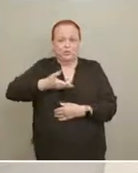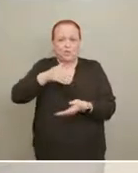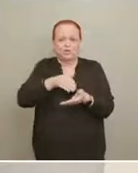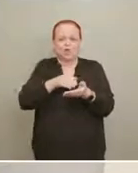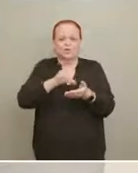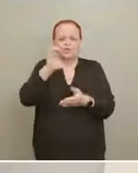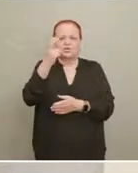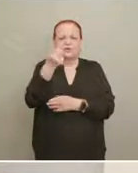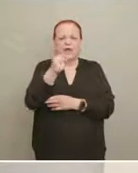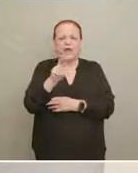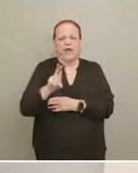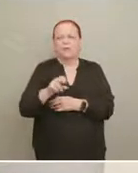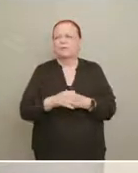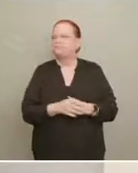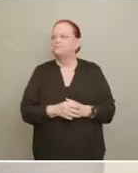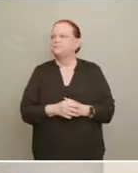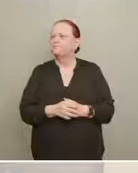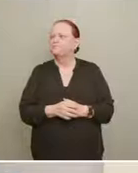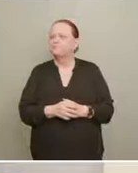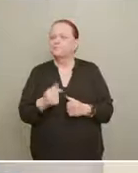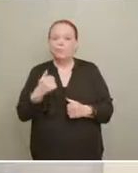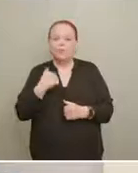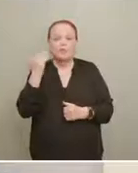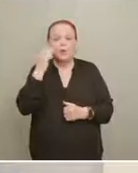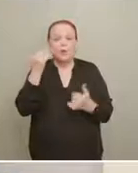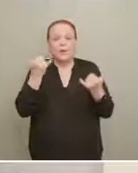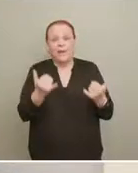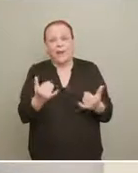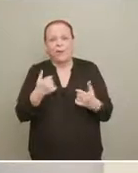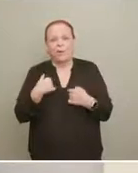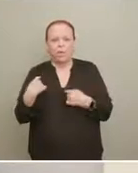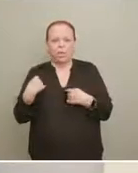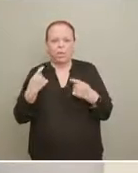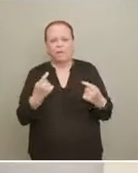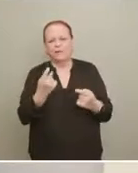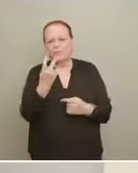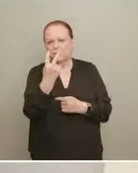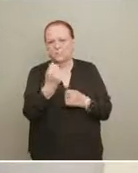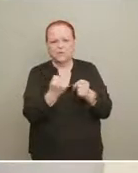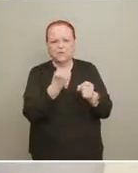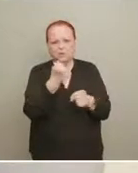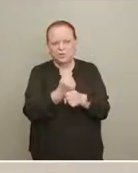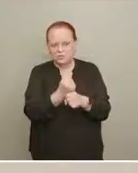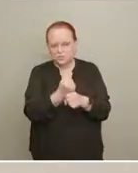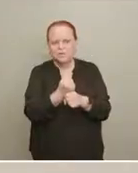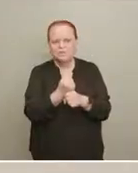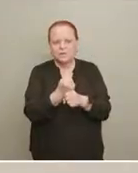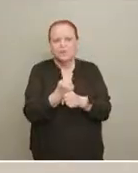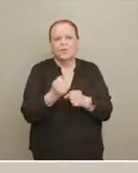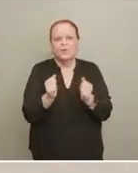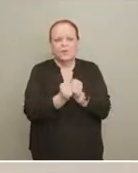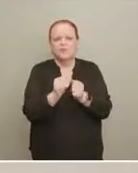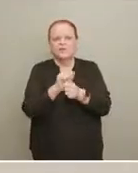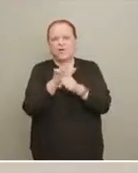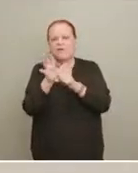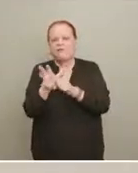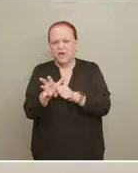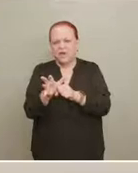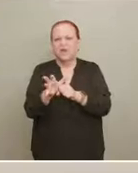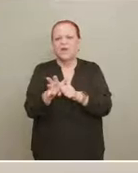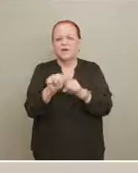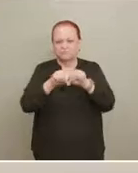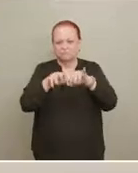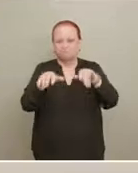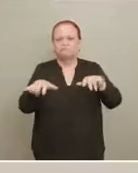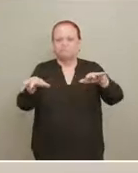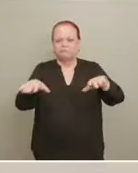all know that we've been through a couple of years here now. I can't believe I'm having to say a couple of years with this COVID crisis.